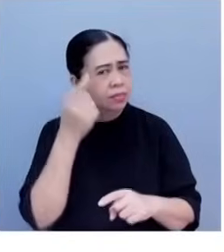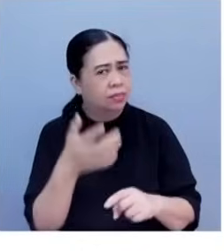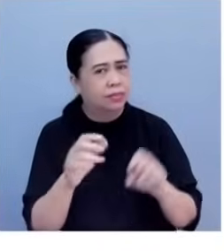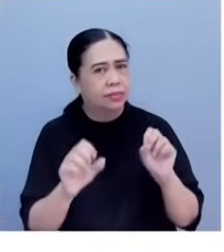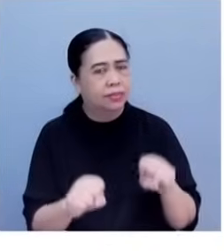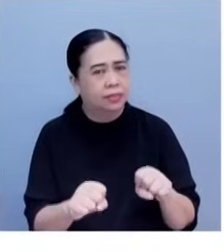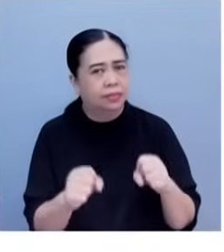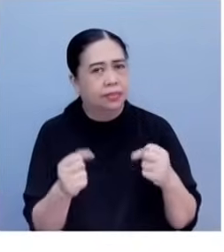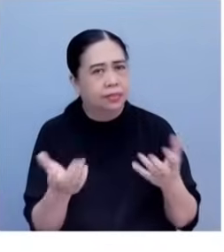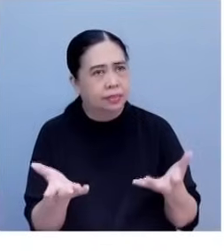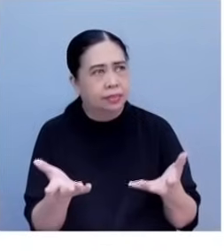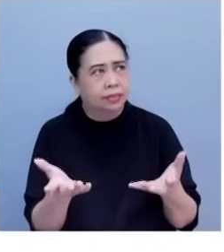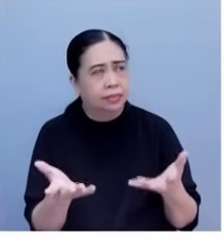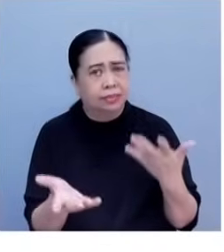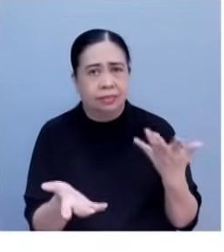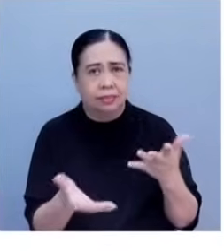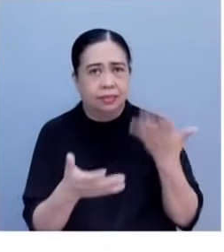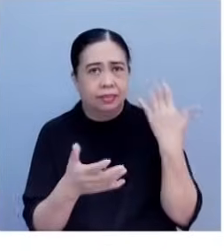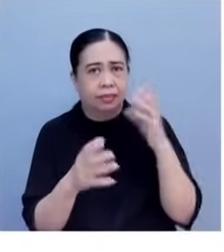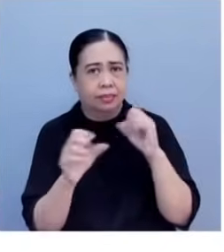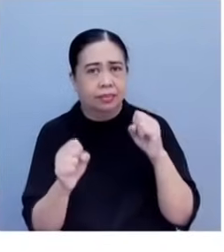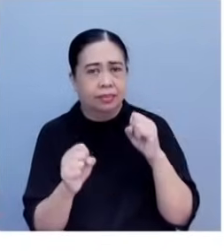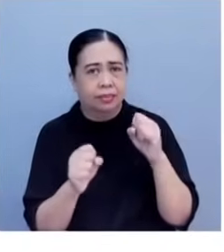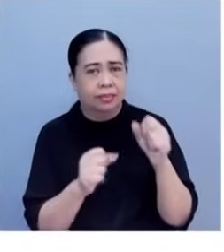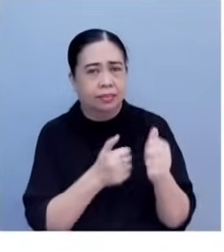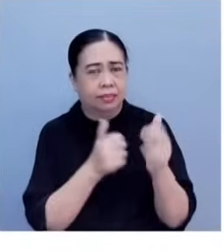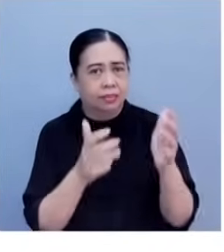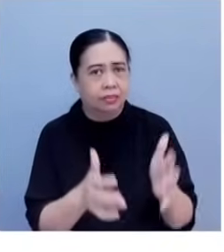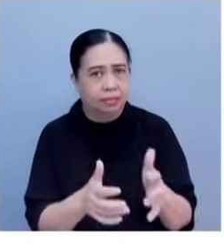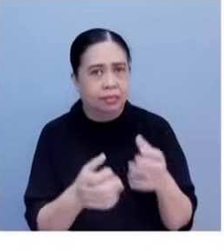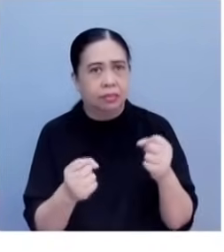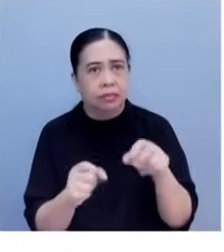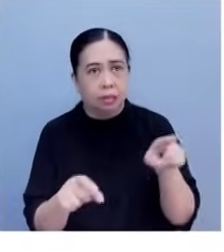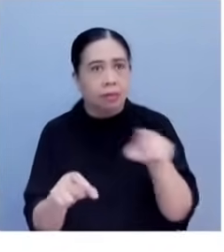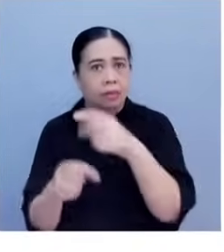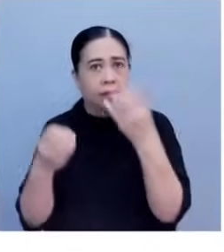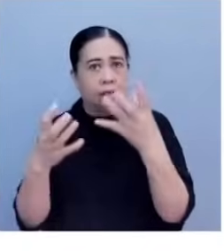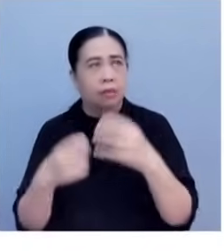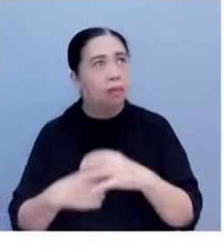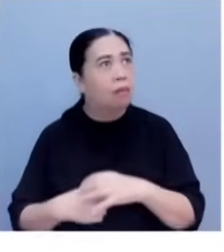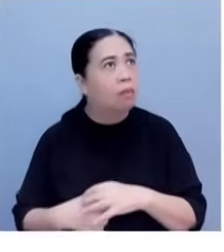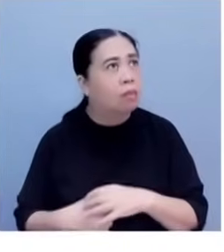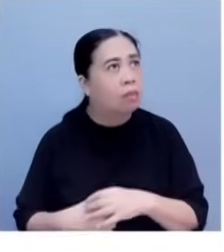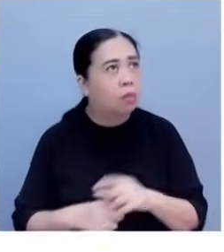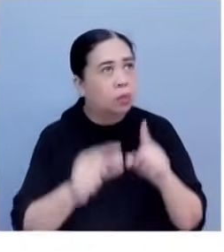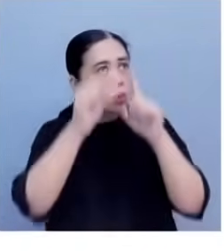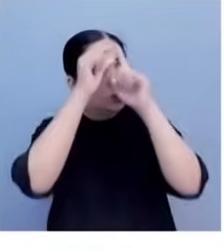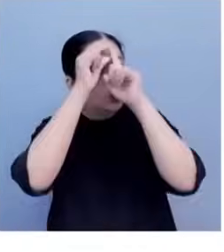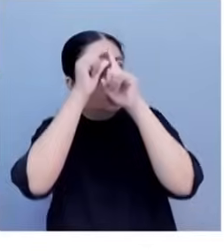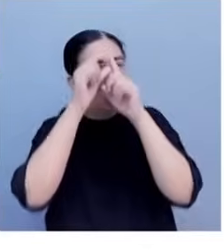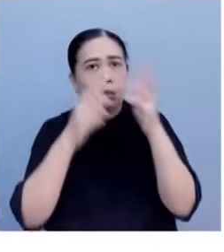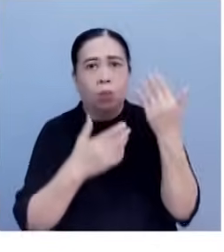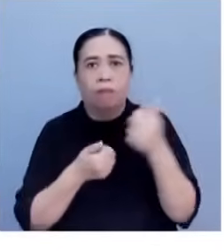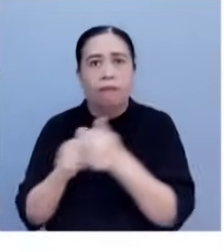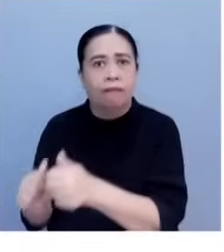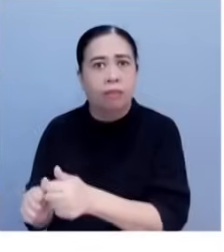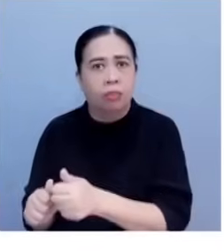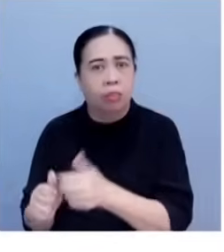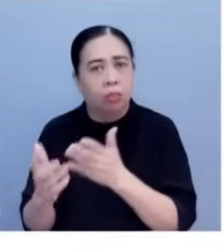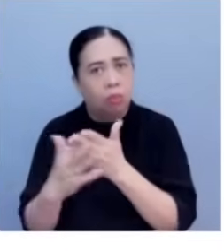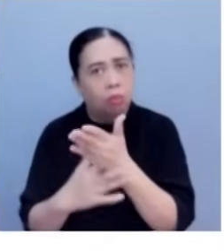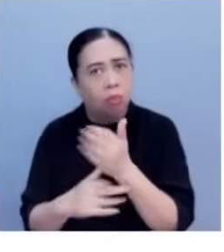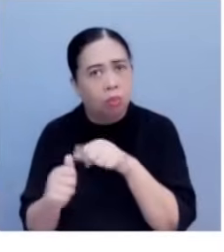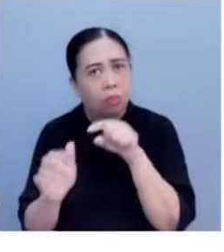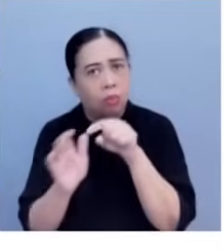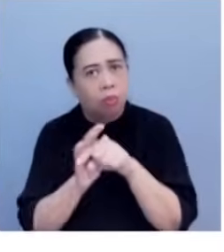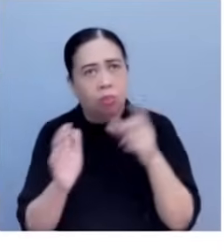possibility that the former president's followers, and there are still a lot, would take his word and follow through